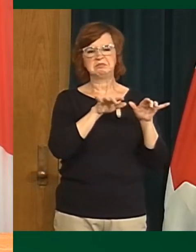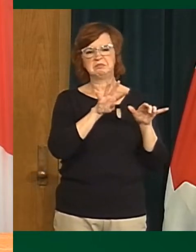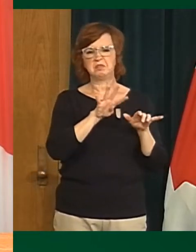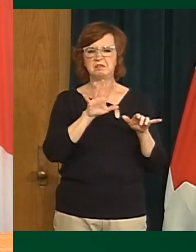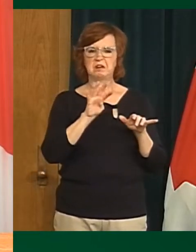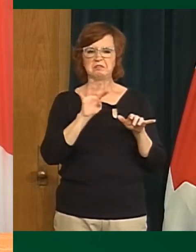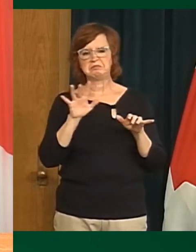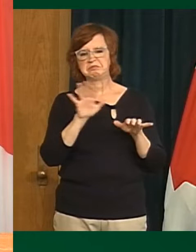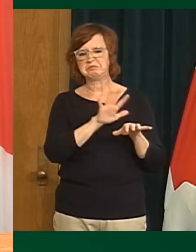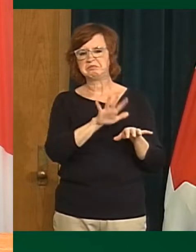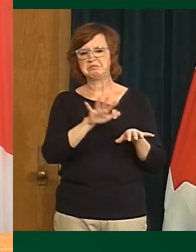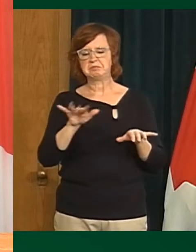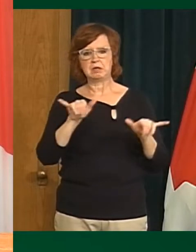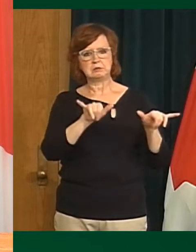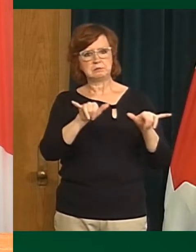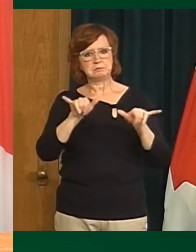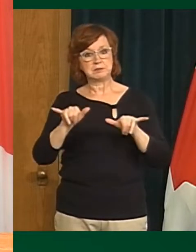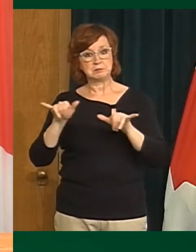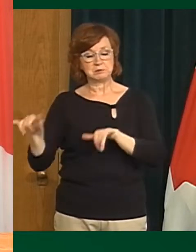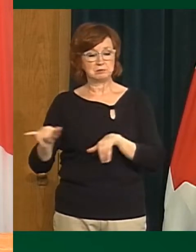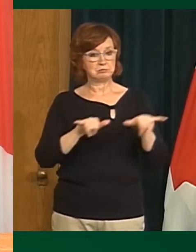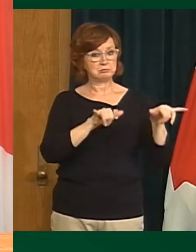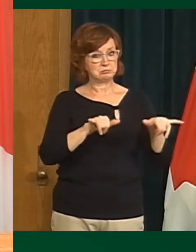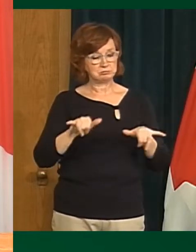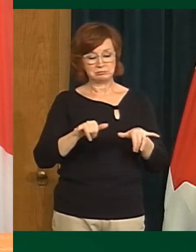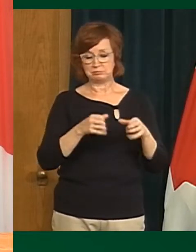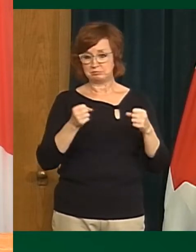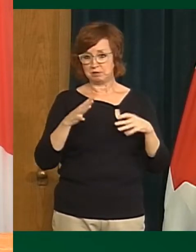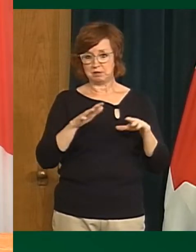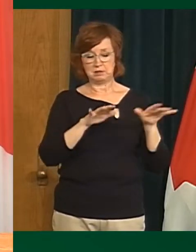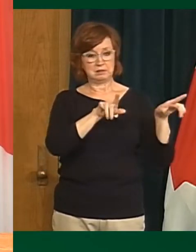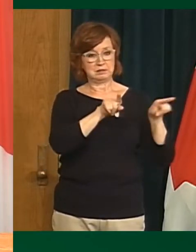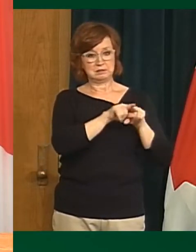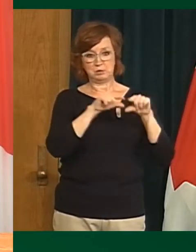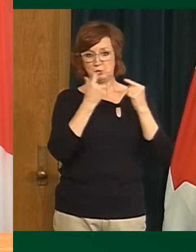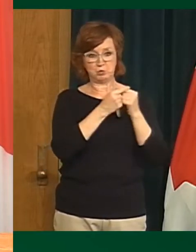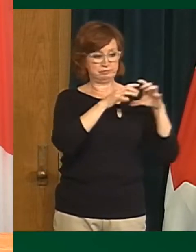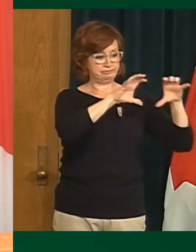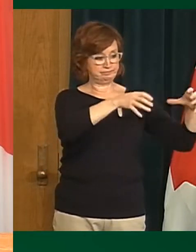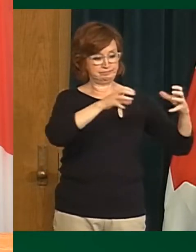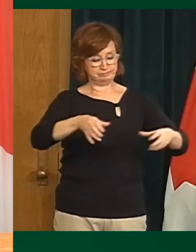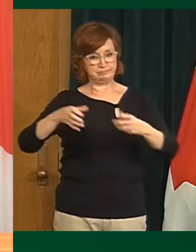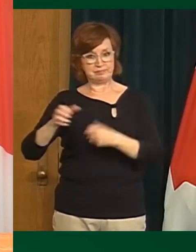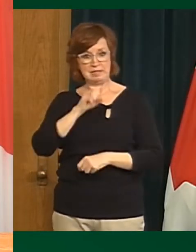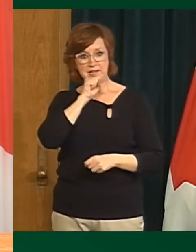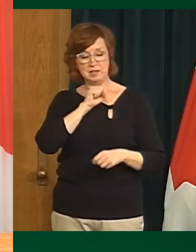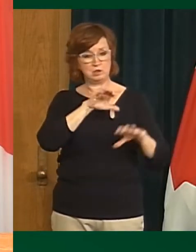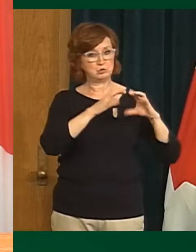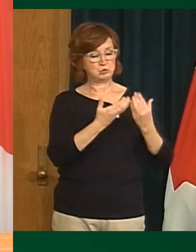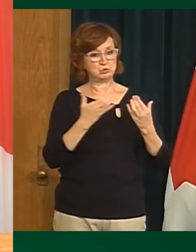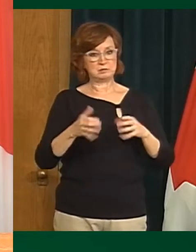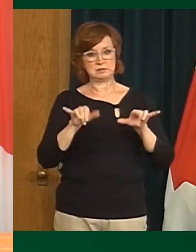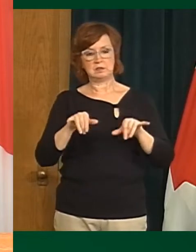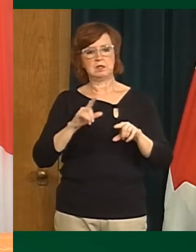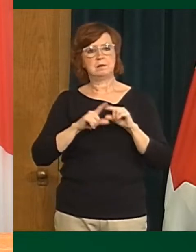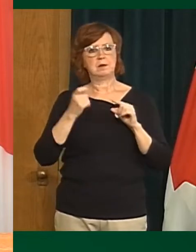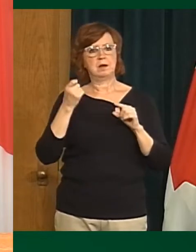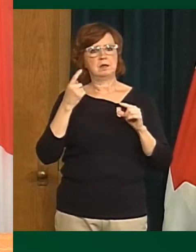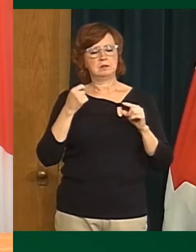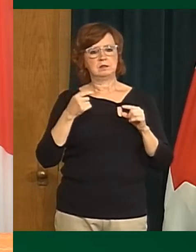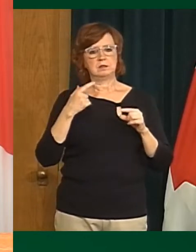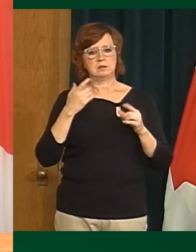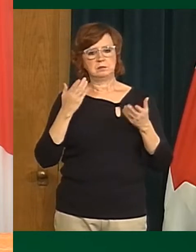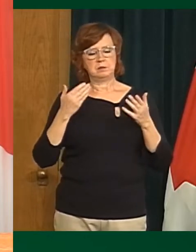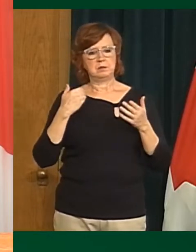also recognize that in general, we may have populations with a higher incidence or prevalence of chronic underlying